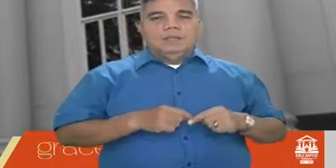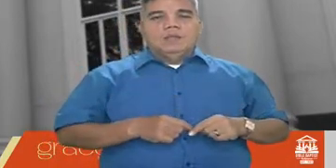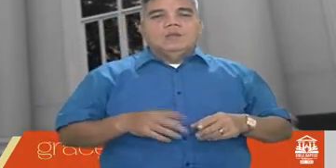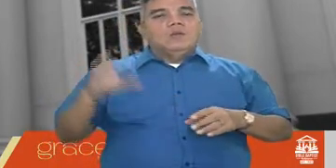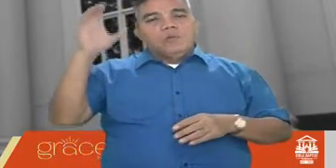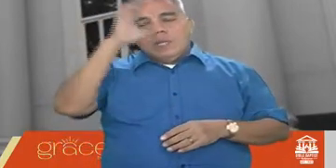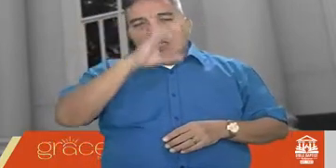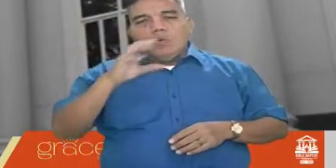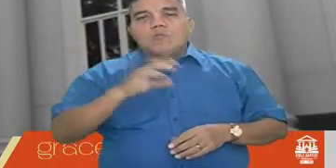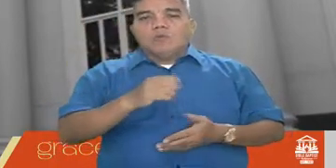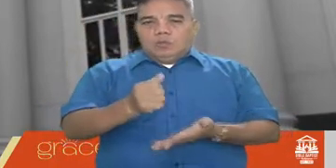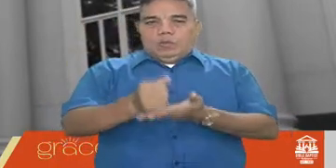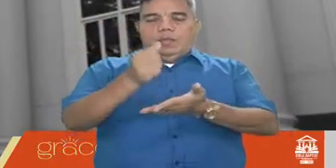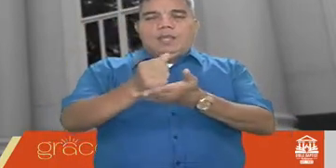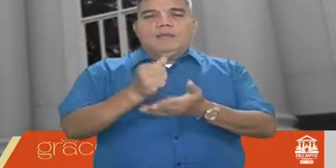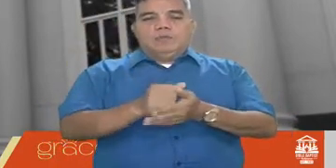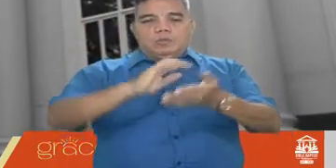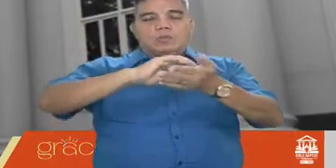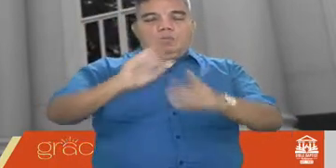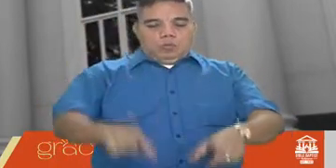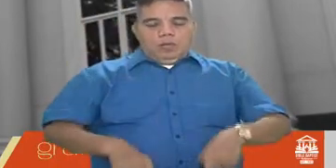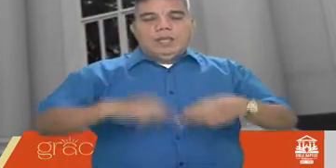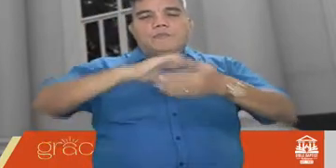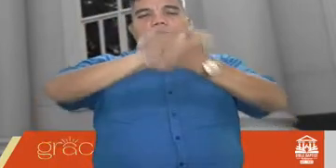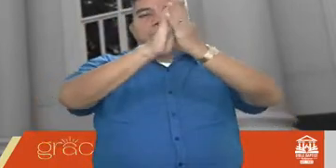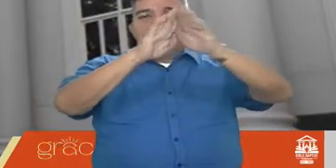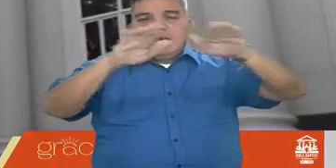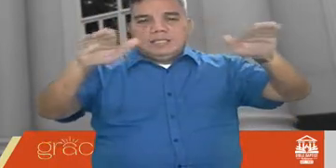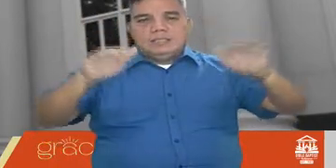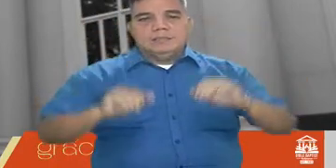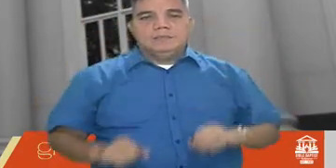Mangita tagpaagi, mangita tag solutions to live in peace.